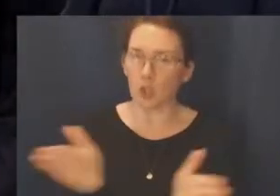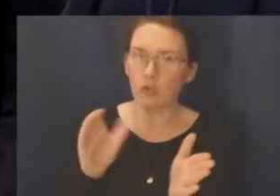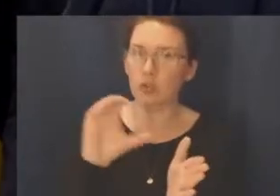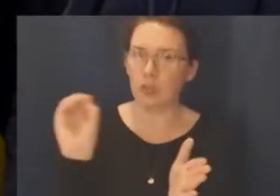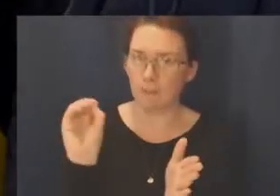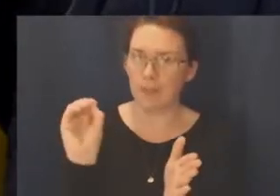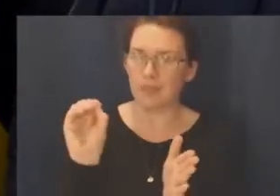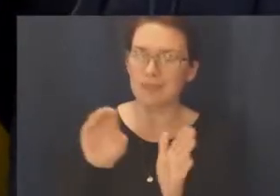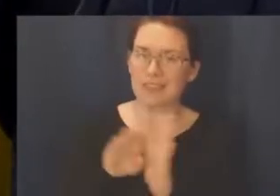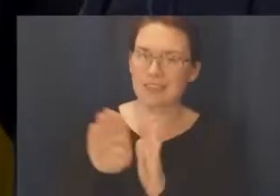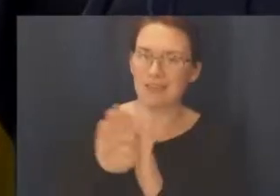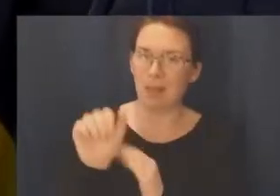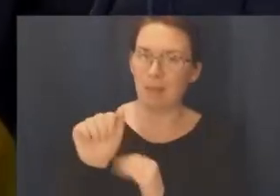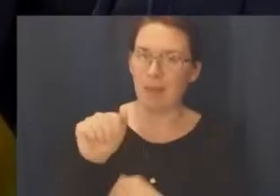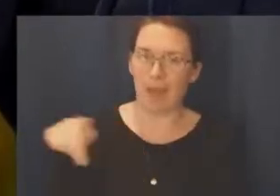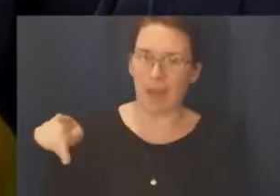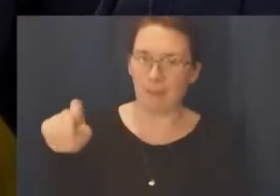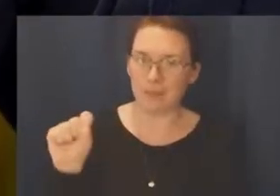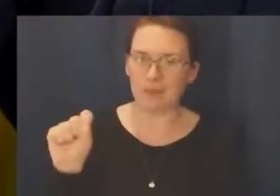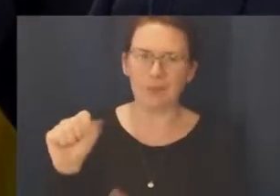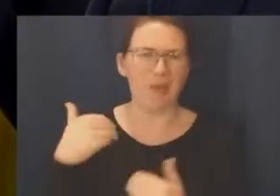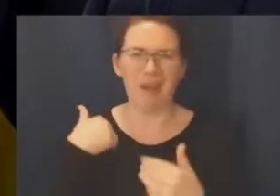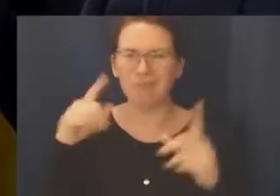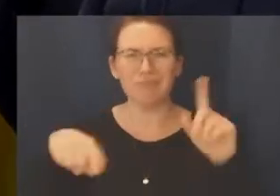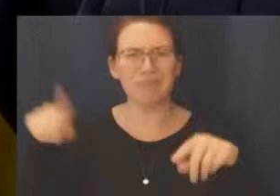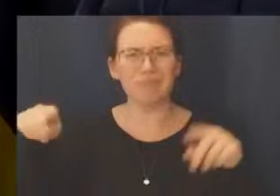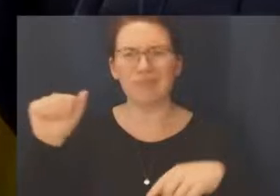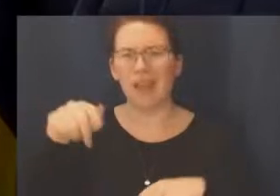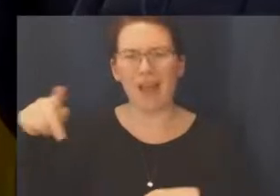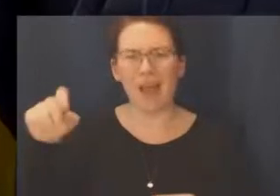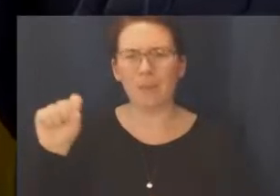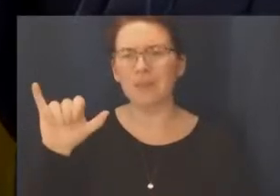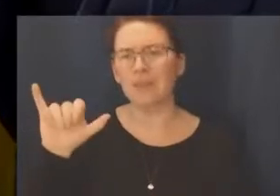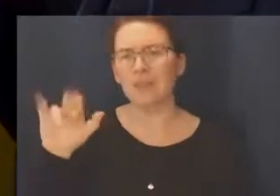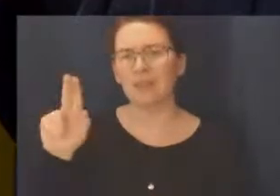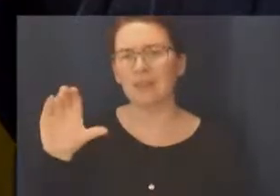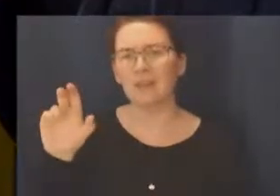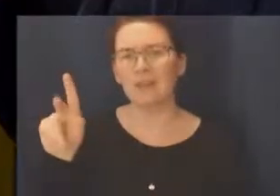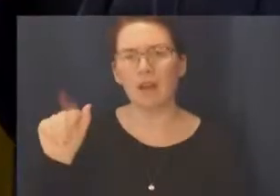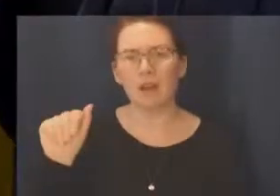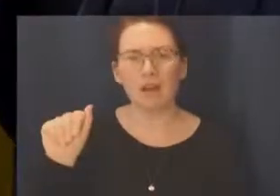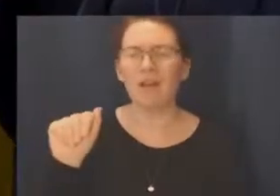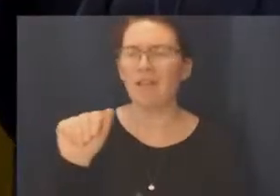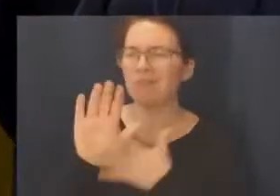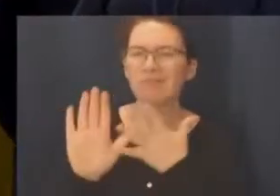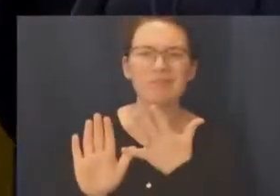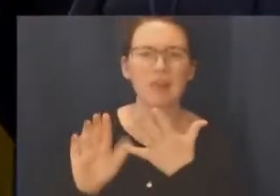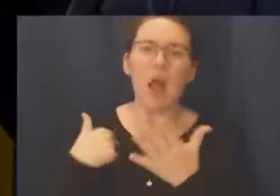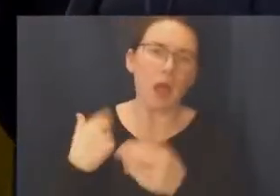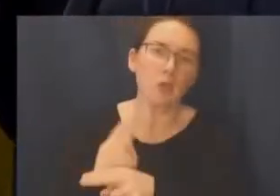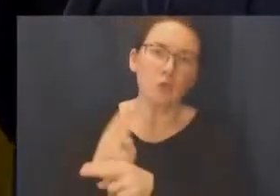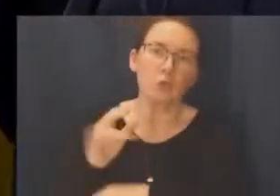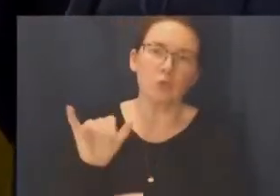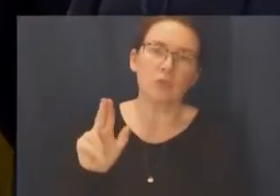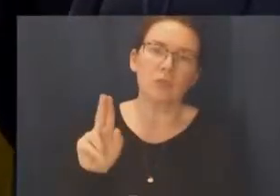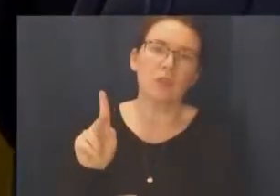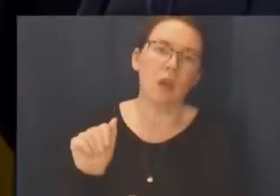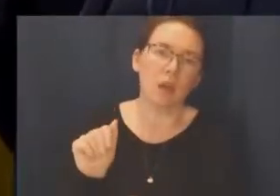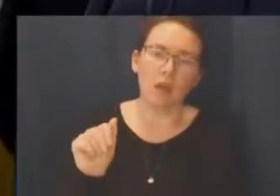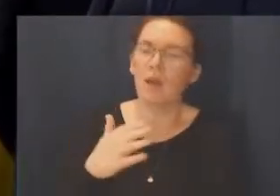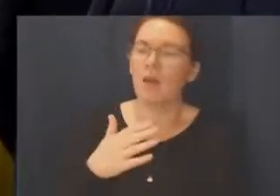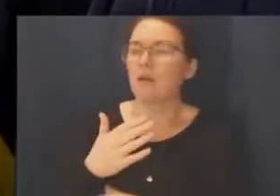are a number of other apps out there today, like Yucca is one, but there are a number of others. I use Yucca, and my wife uses it in our